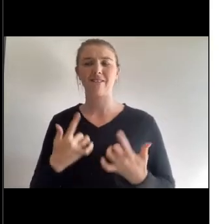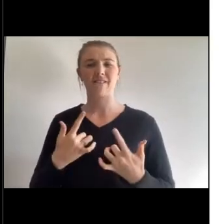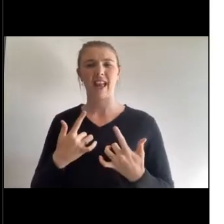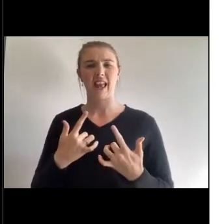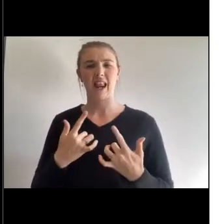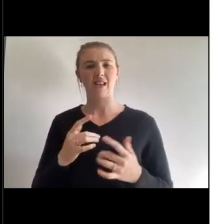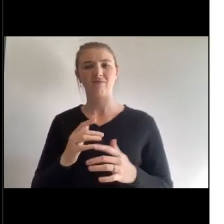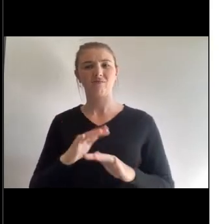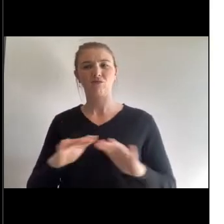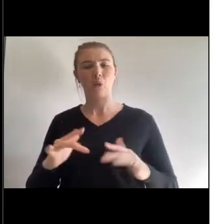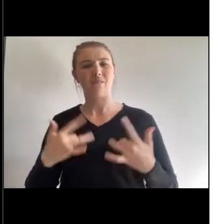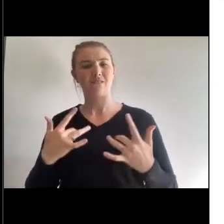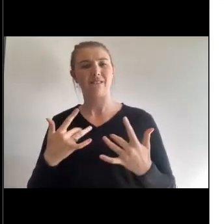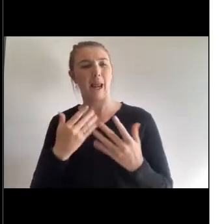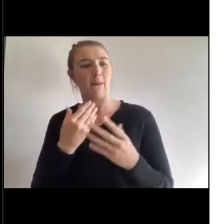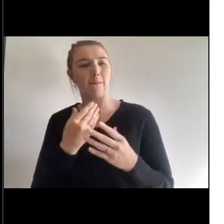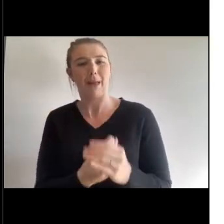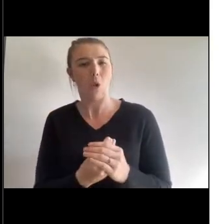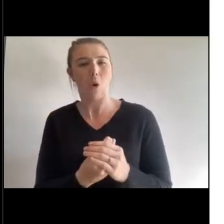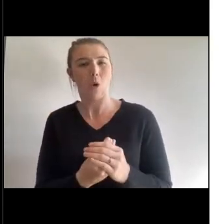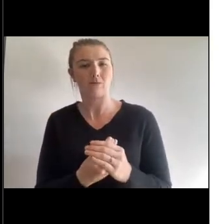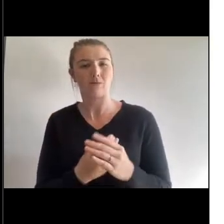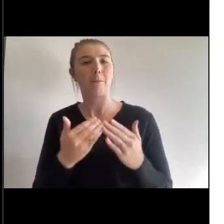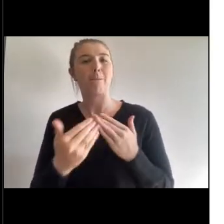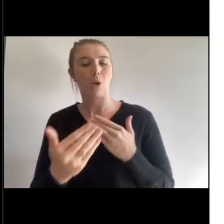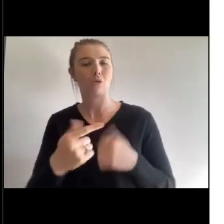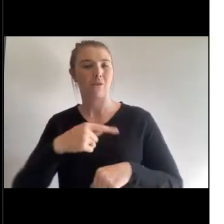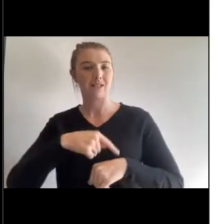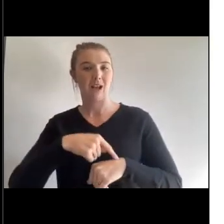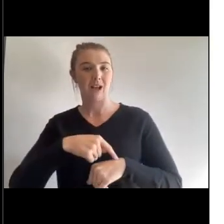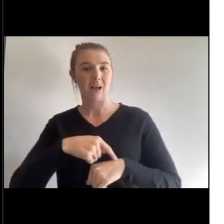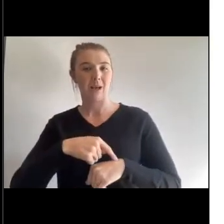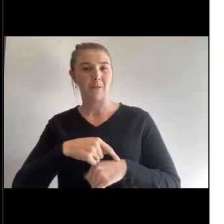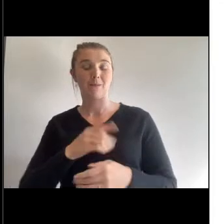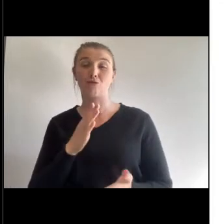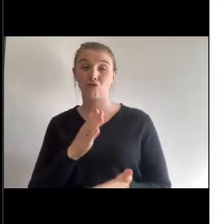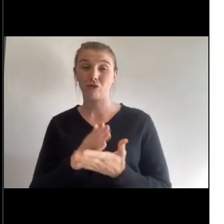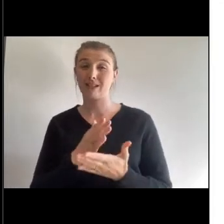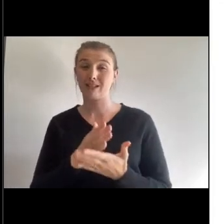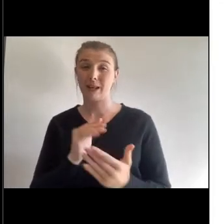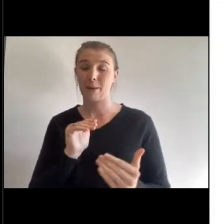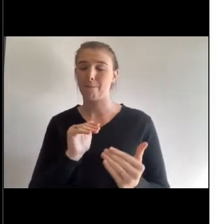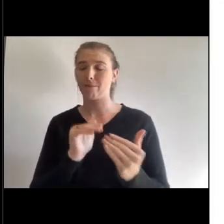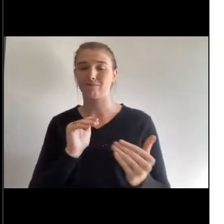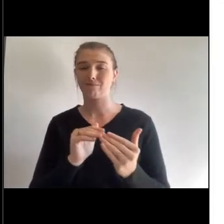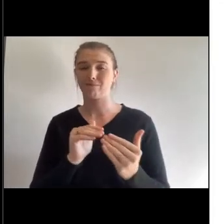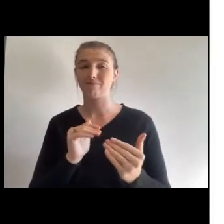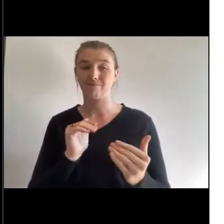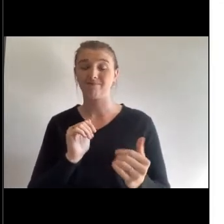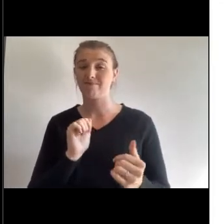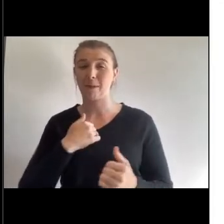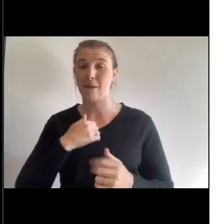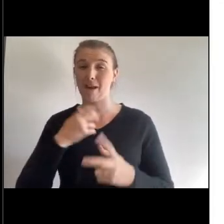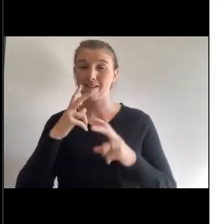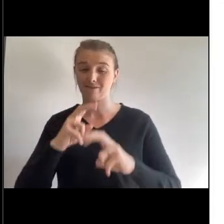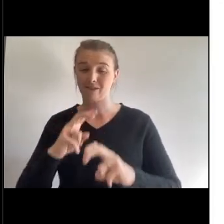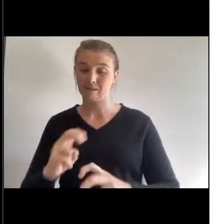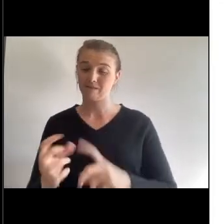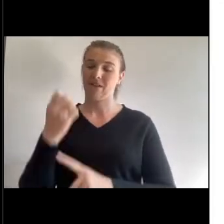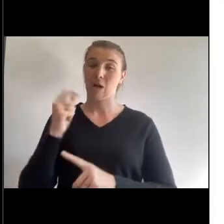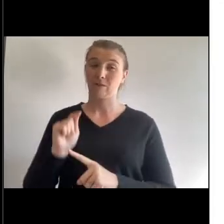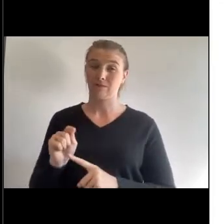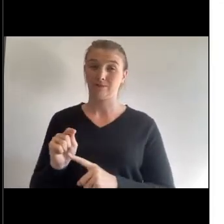belonging in the chemical sciences most of the time. And that really resonates with one of the first findings from the study, which is that